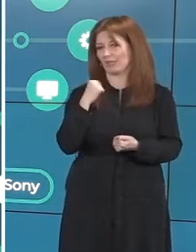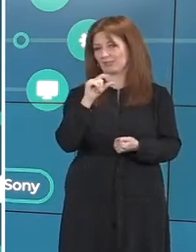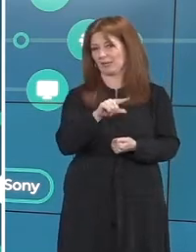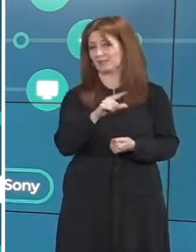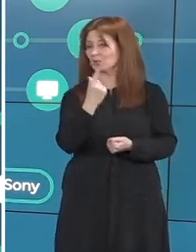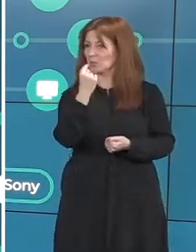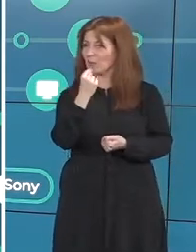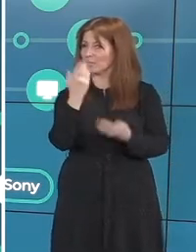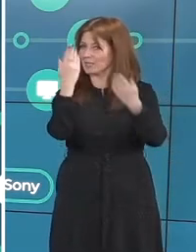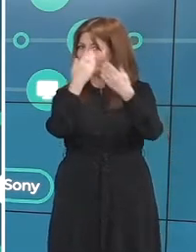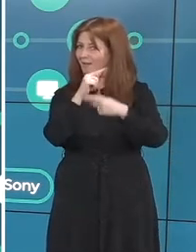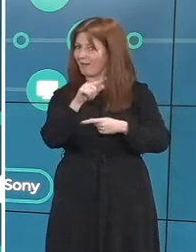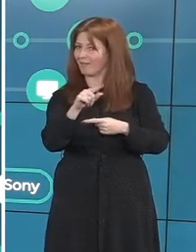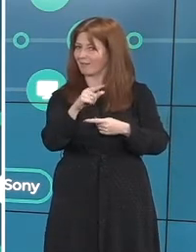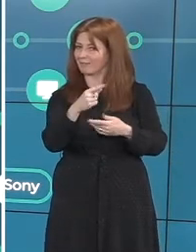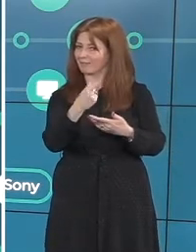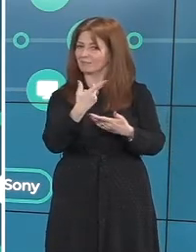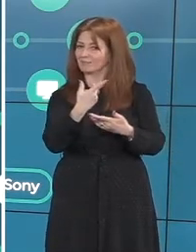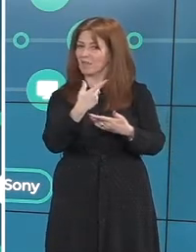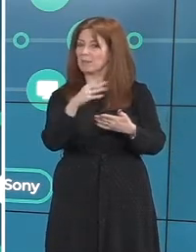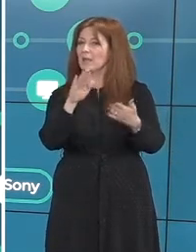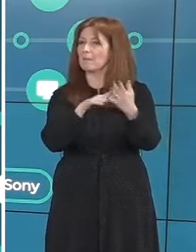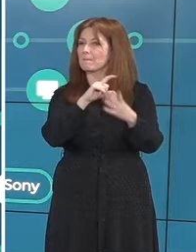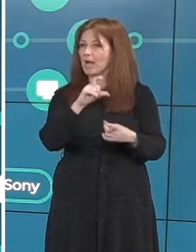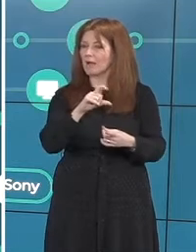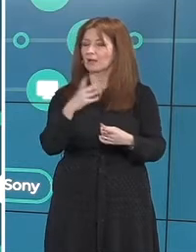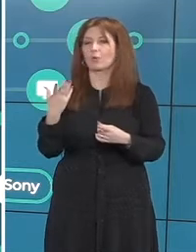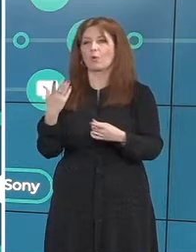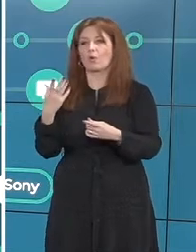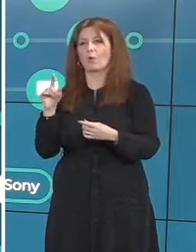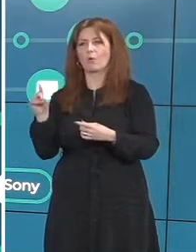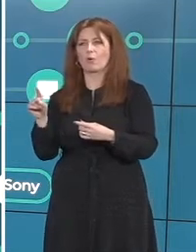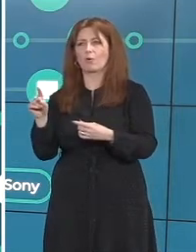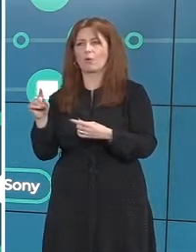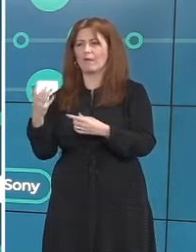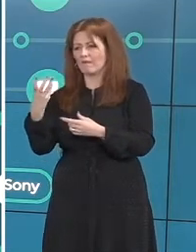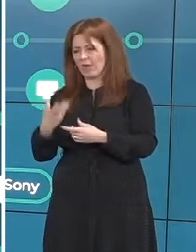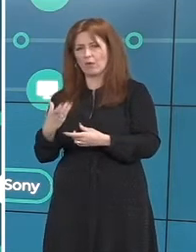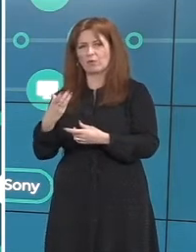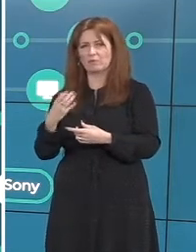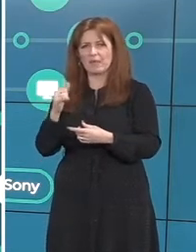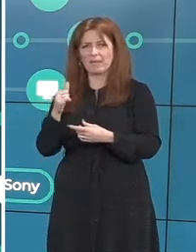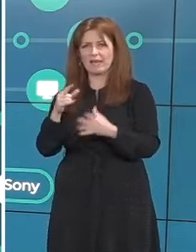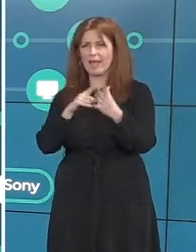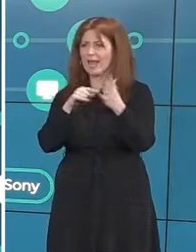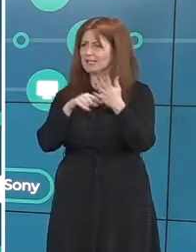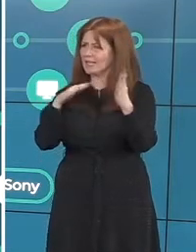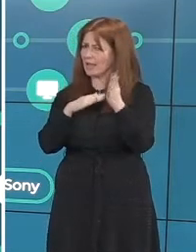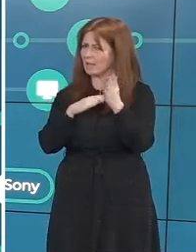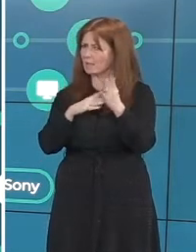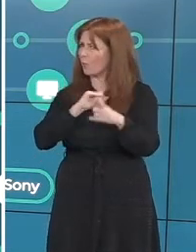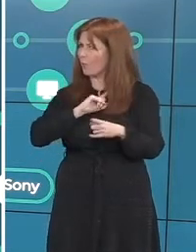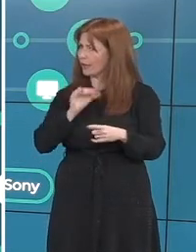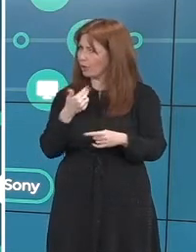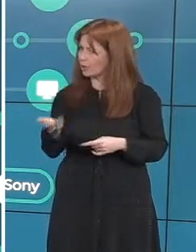on this flavour of smartphone and that version, why can't you have it on an ATM? Why can't you have it on a self-service till? And likewise for